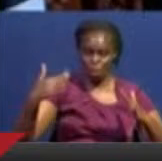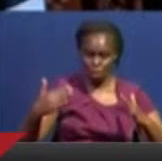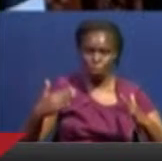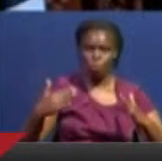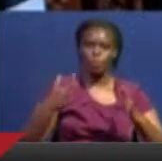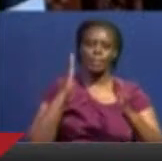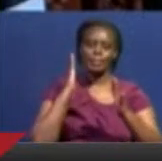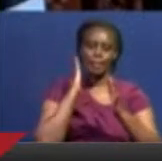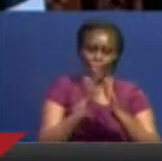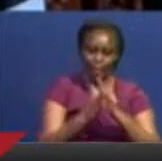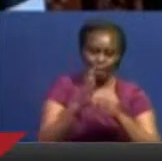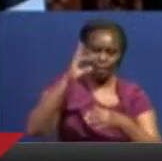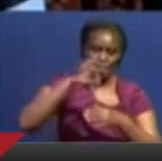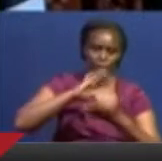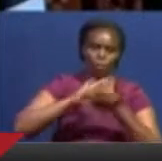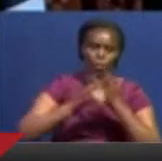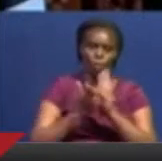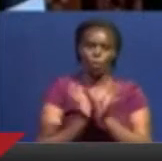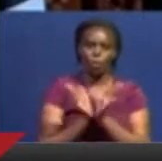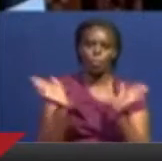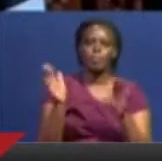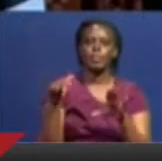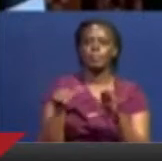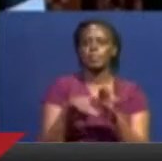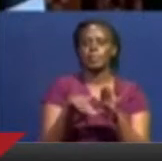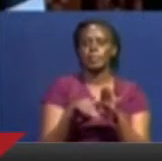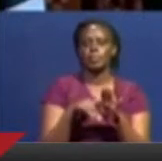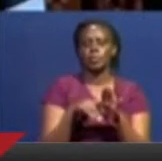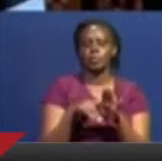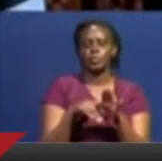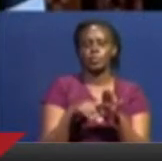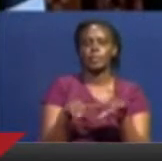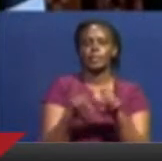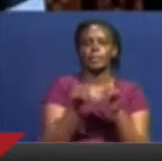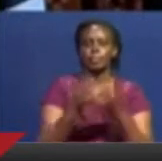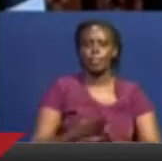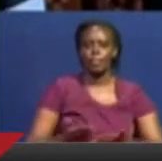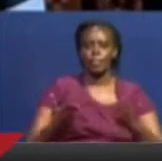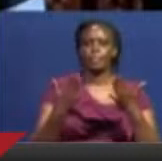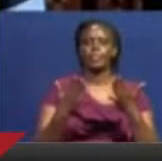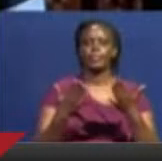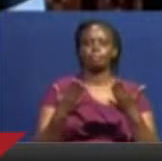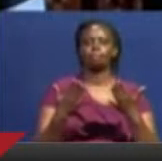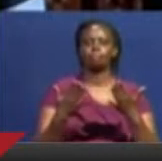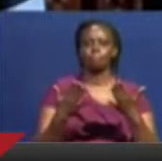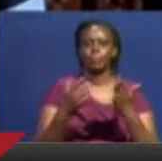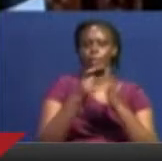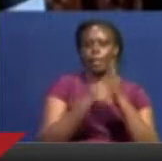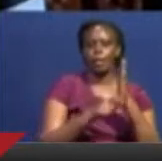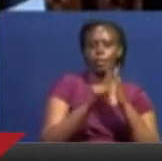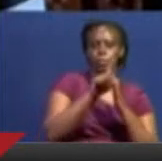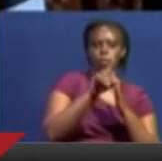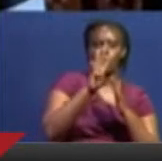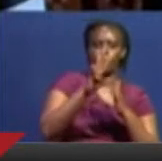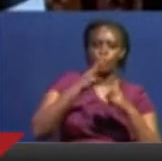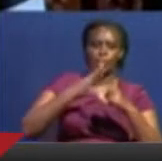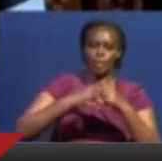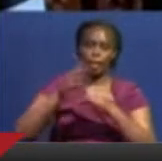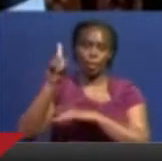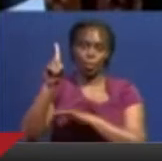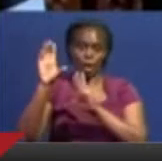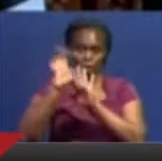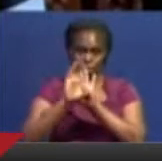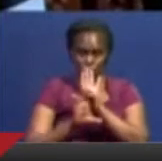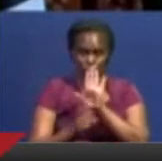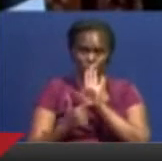proceeded directly to vote without public participation. To this end, to the extent that Article 149(1) of the